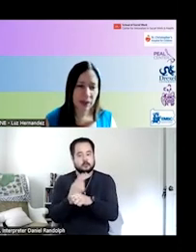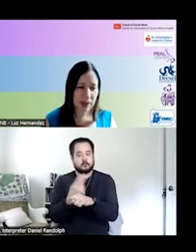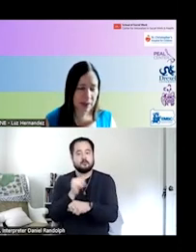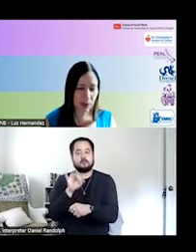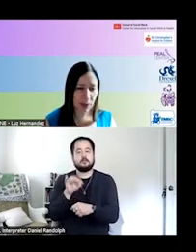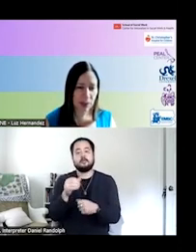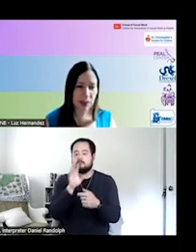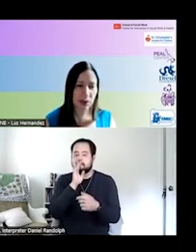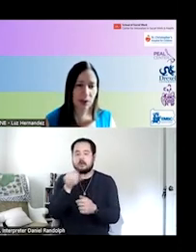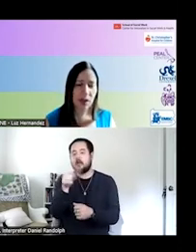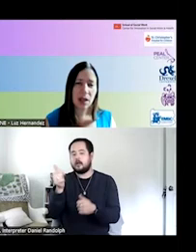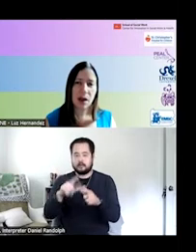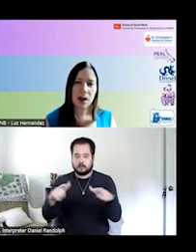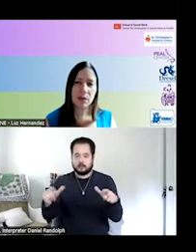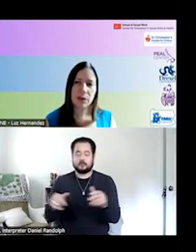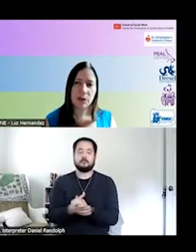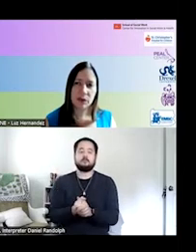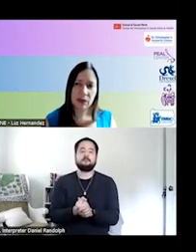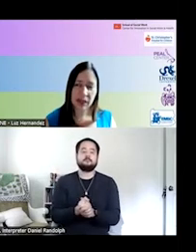one of the things that we want to,